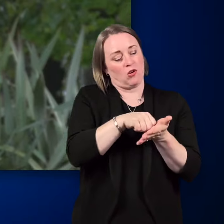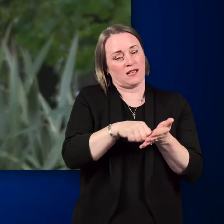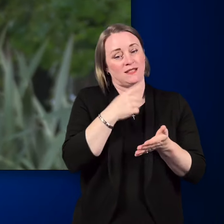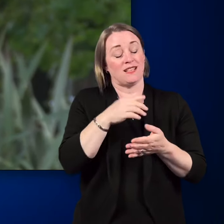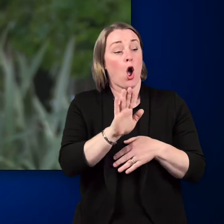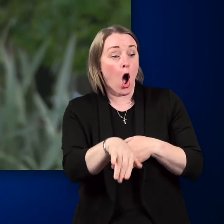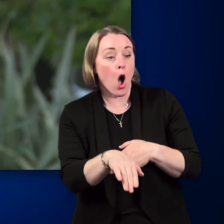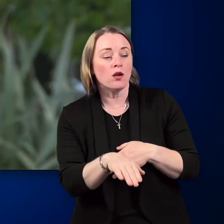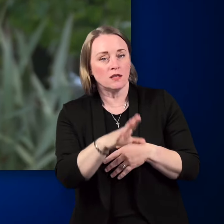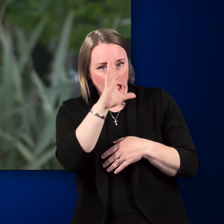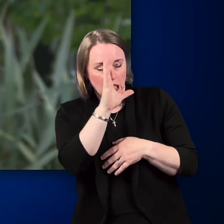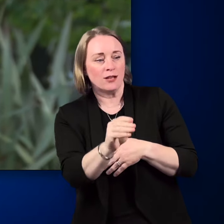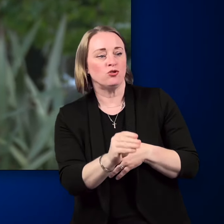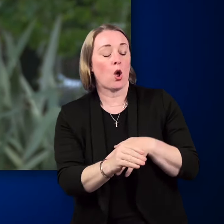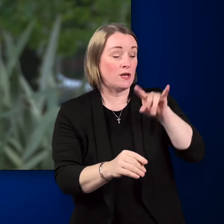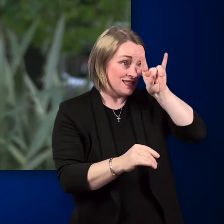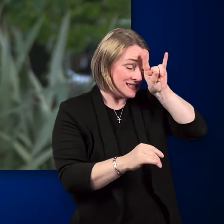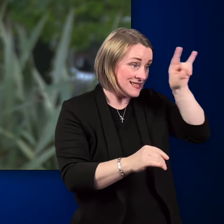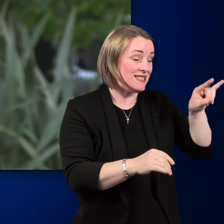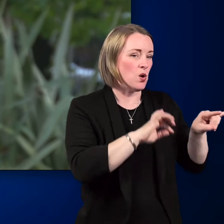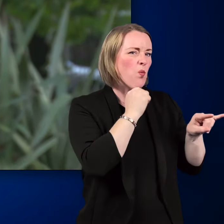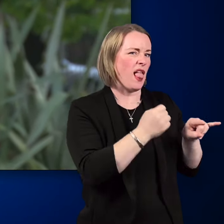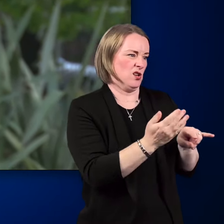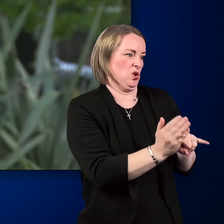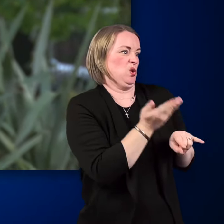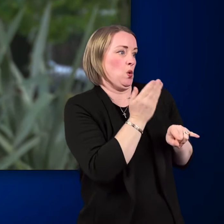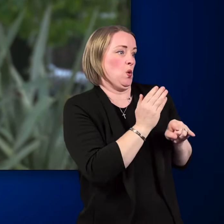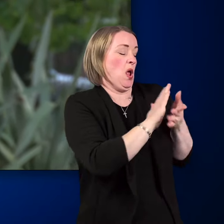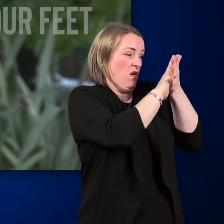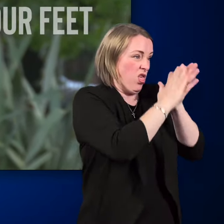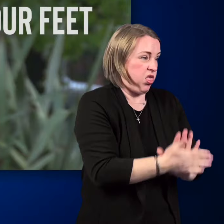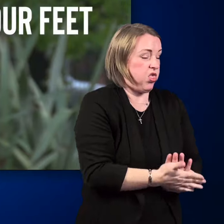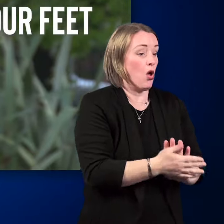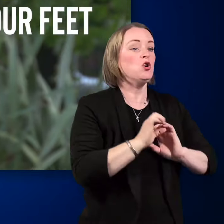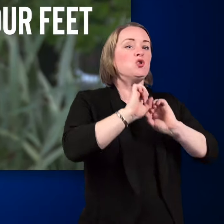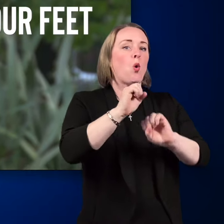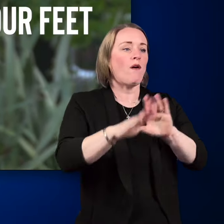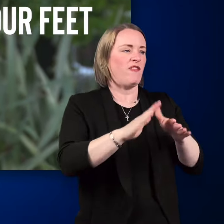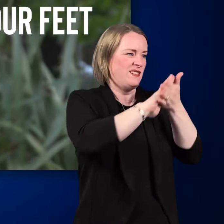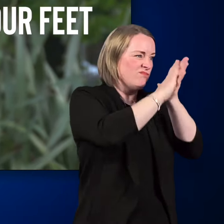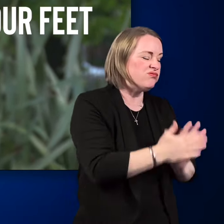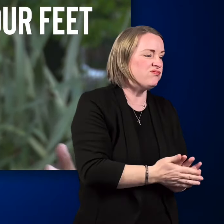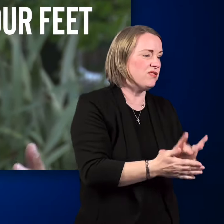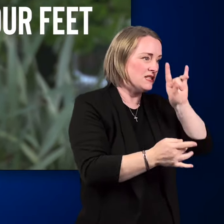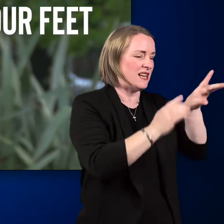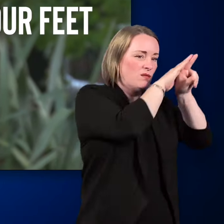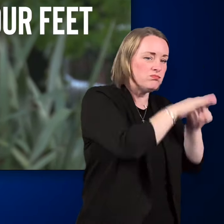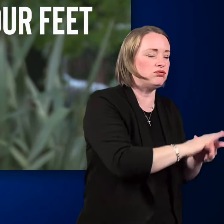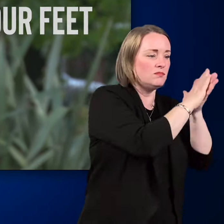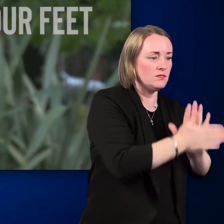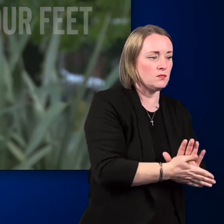and by the way, Satan will soon be crushed under your feet. We can believe for